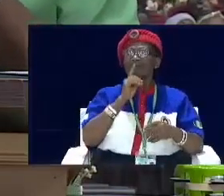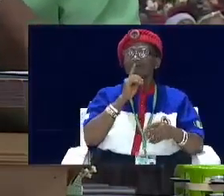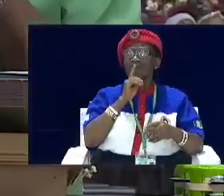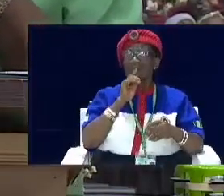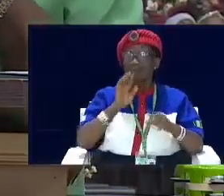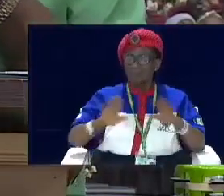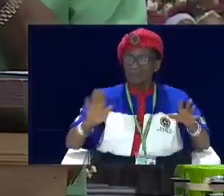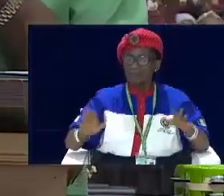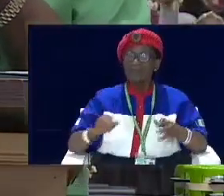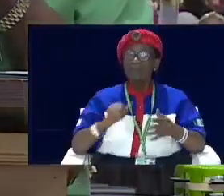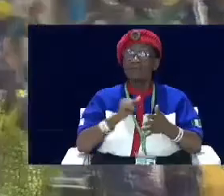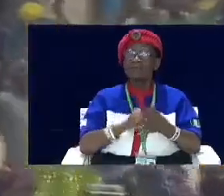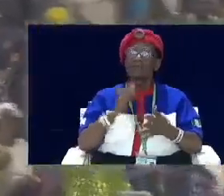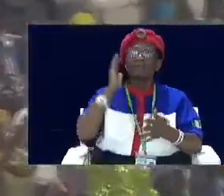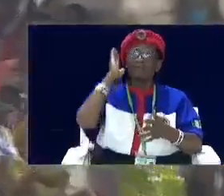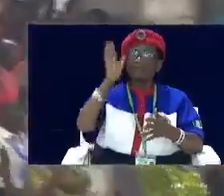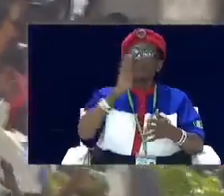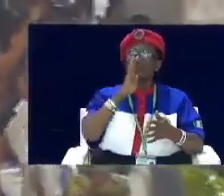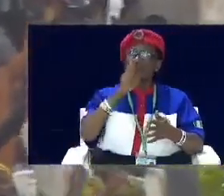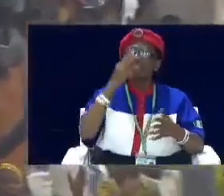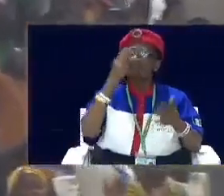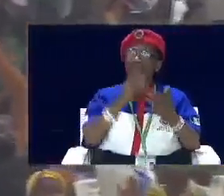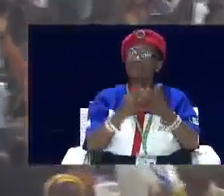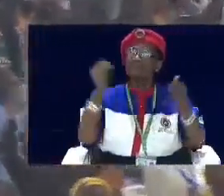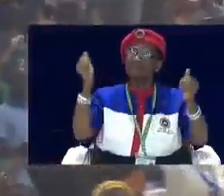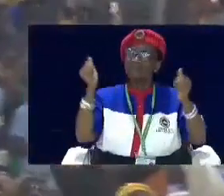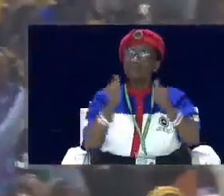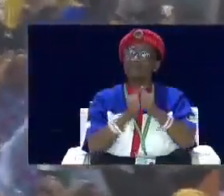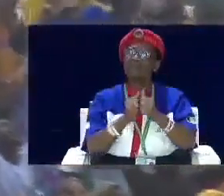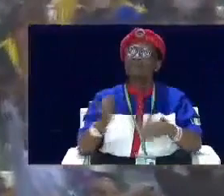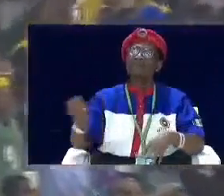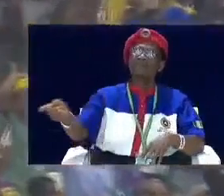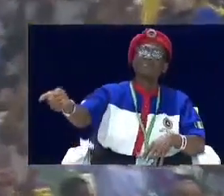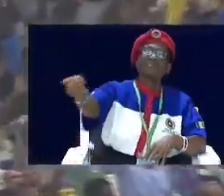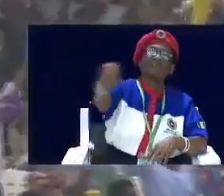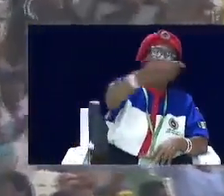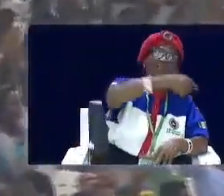shall be well with you. Amen.